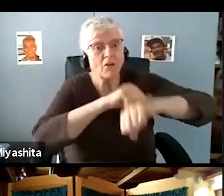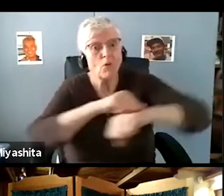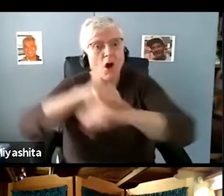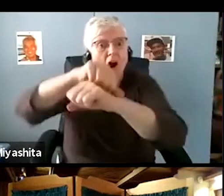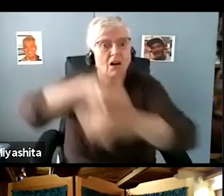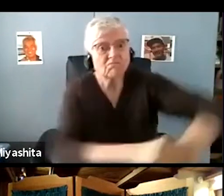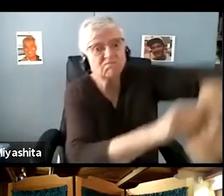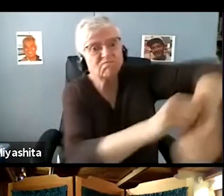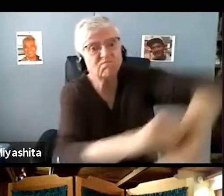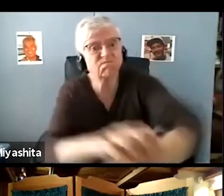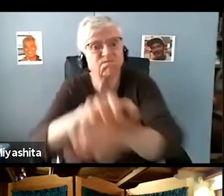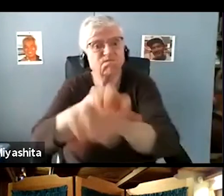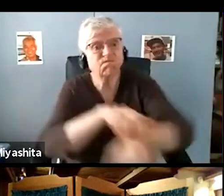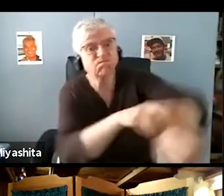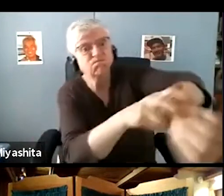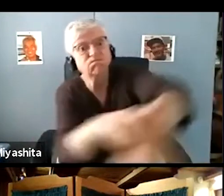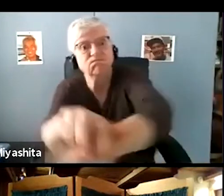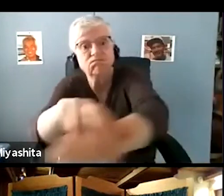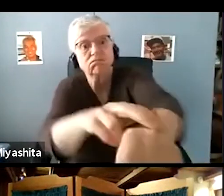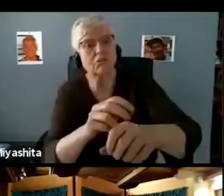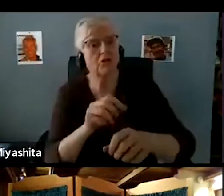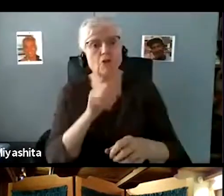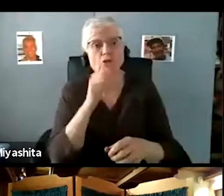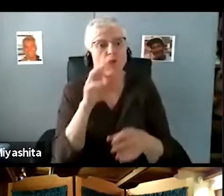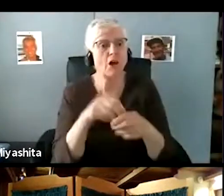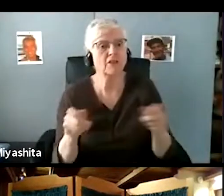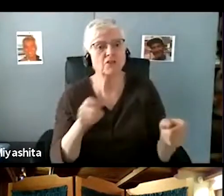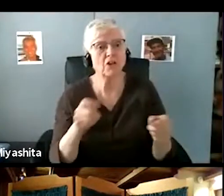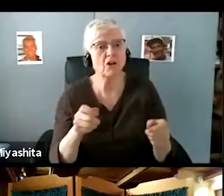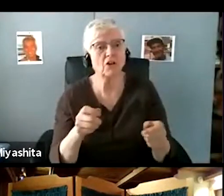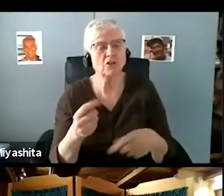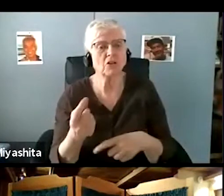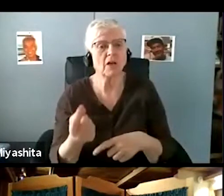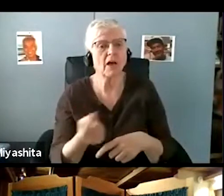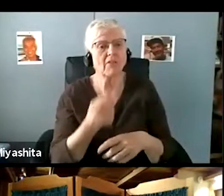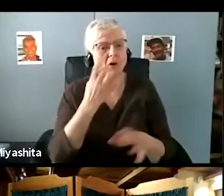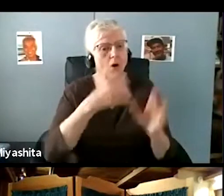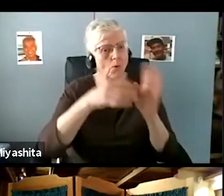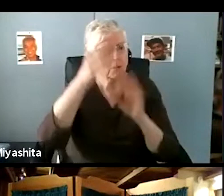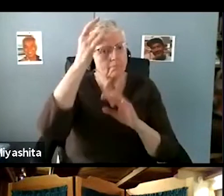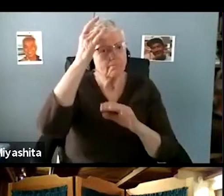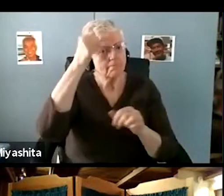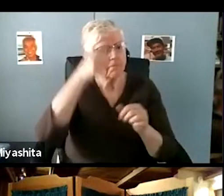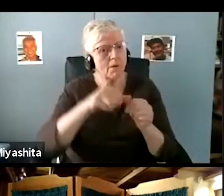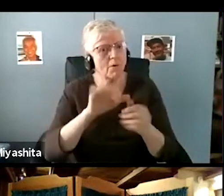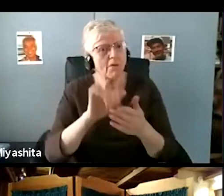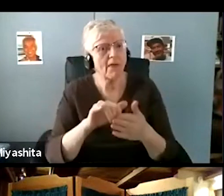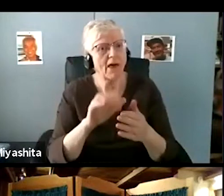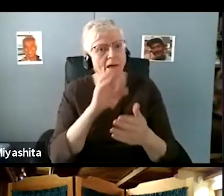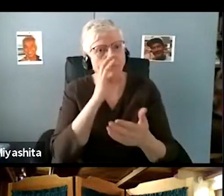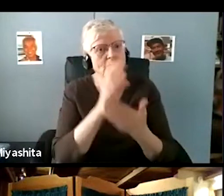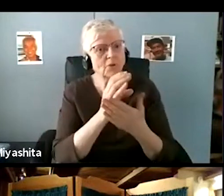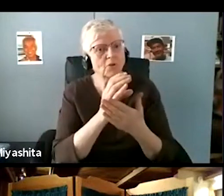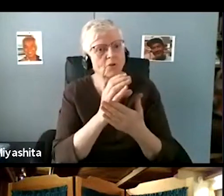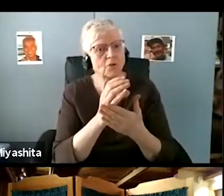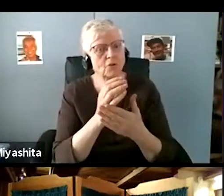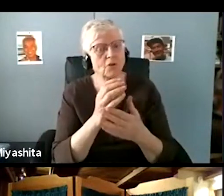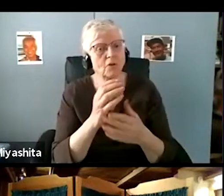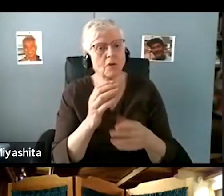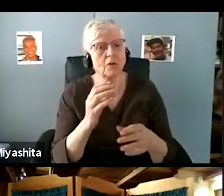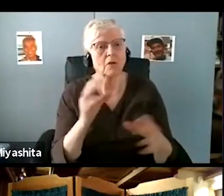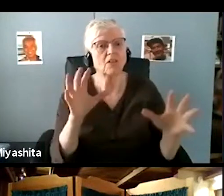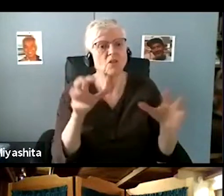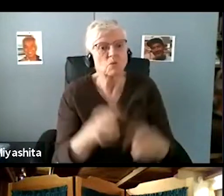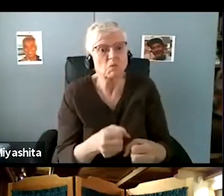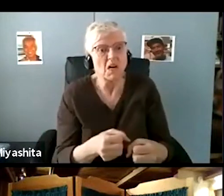go. You're not in charge. And that always has stuck with my mind and moved me not to